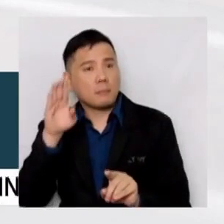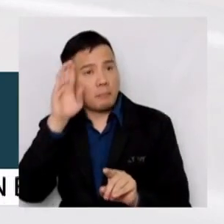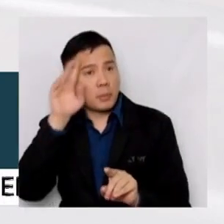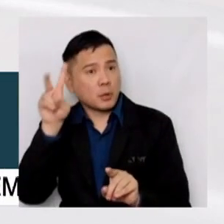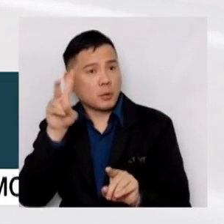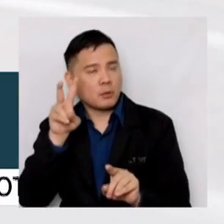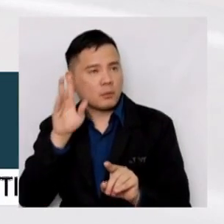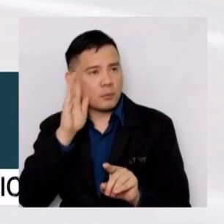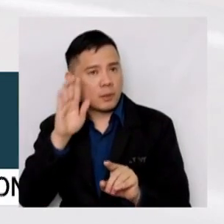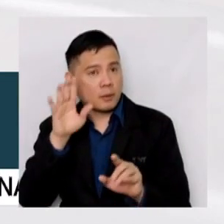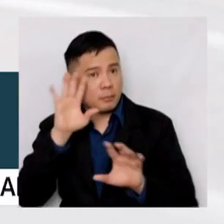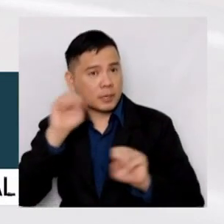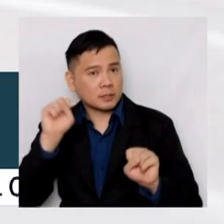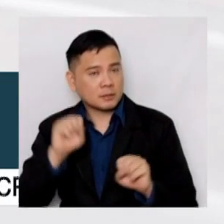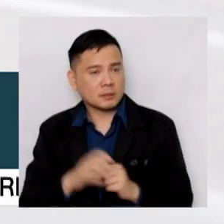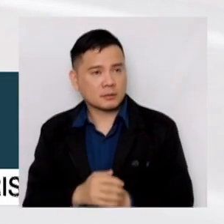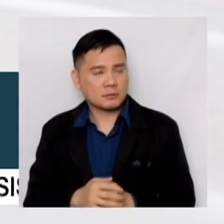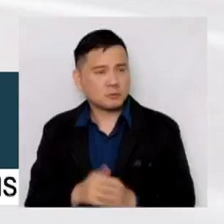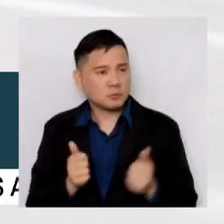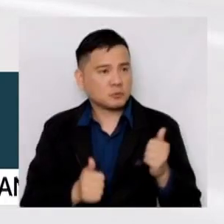I need to choose my battles.